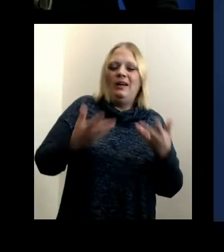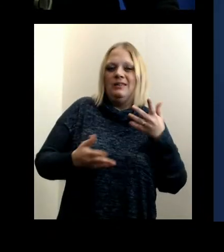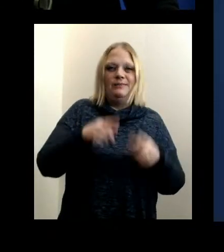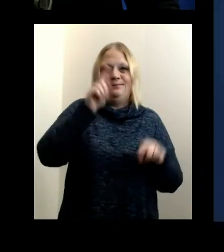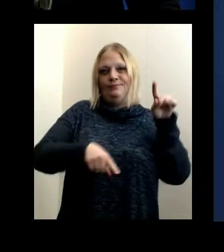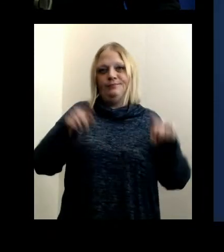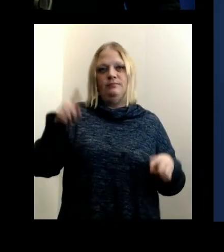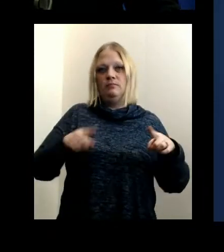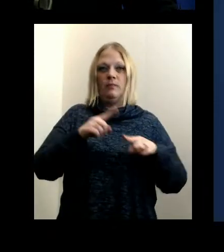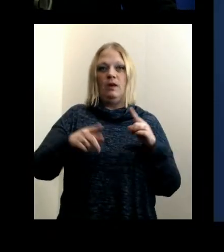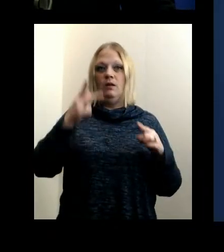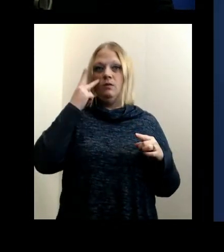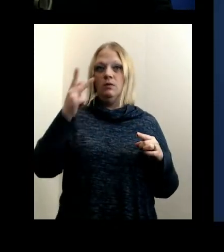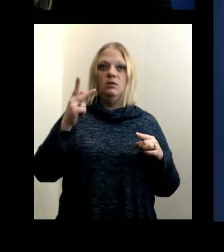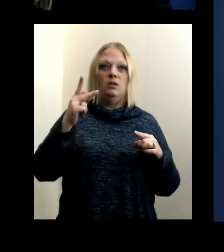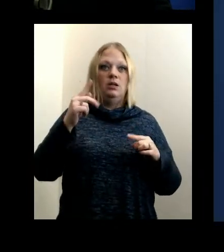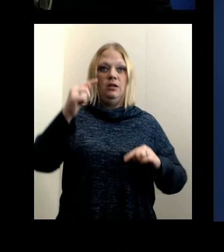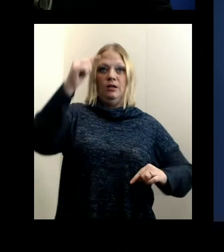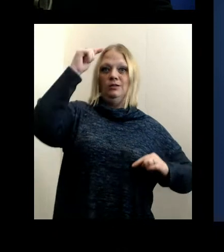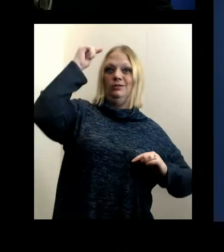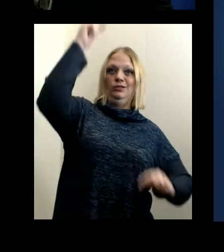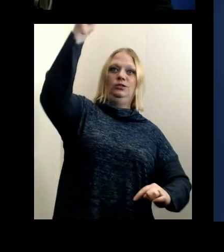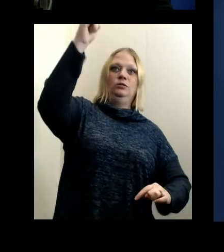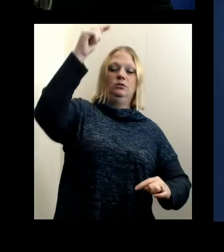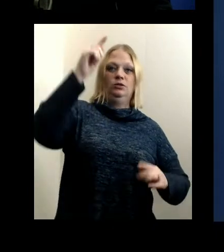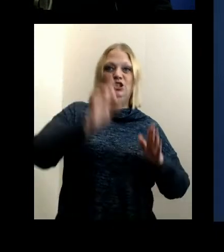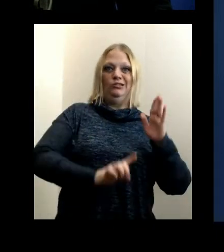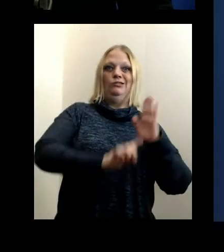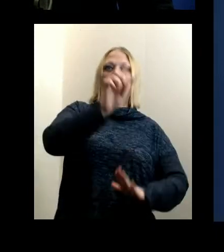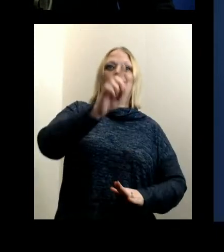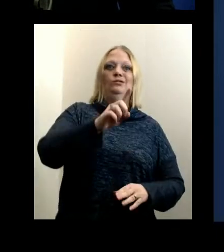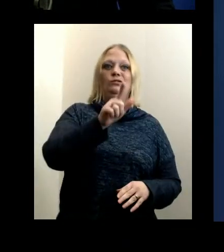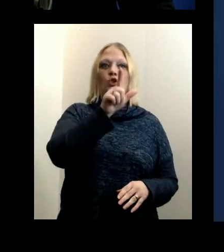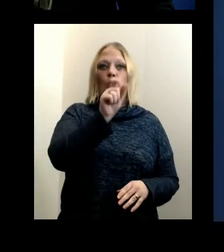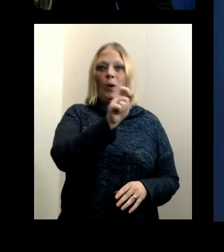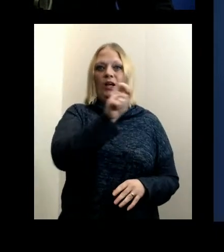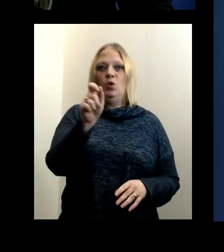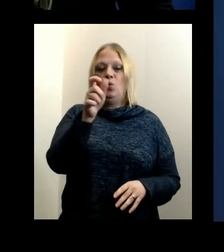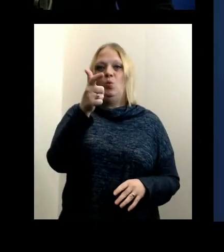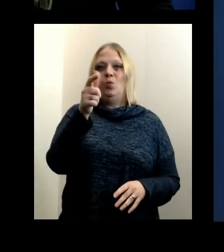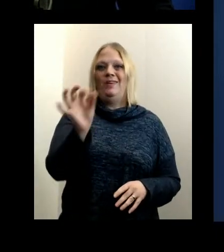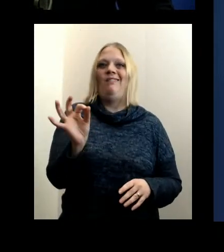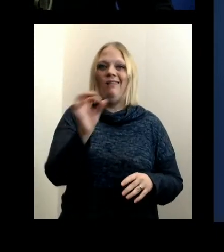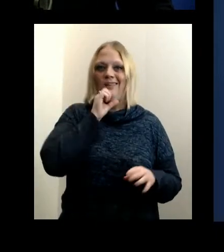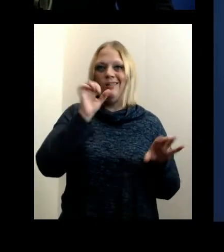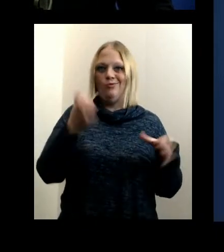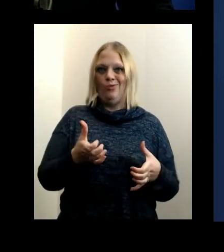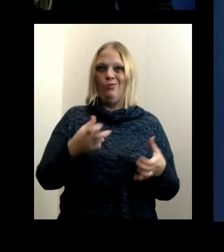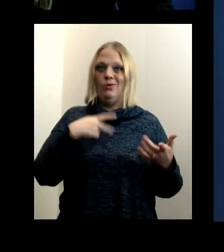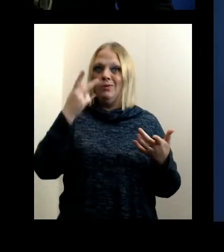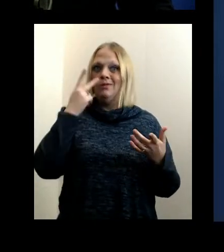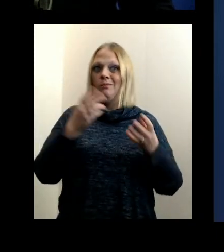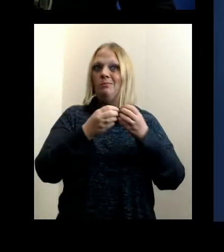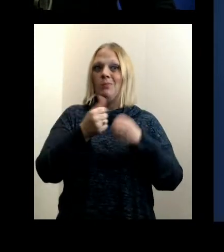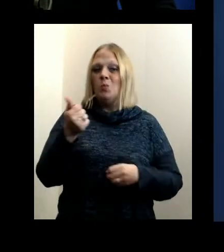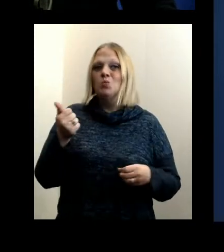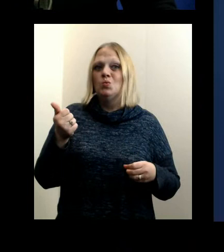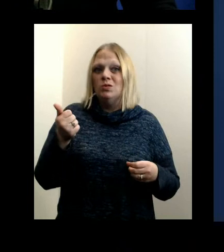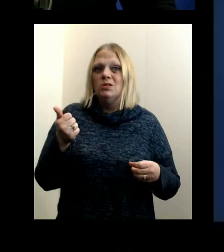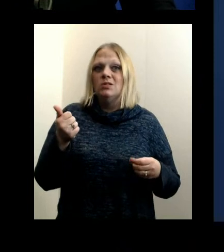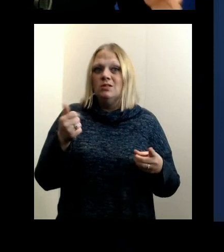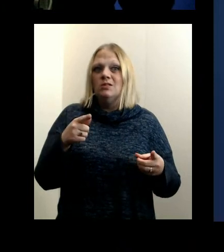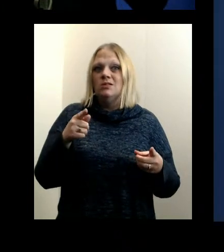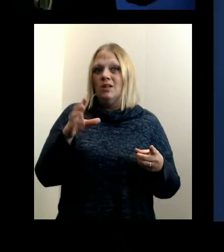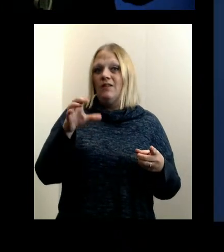big, tallest line is the 20 to 29 age category, and it just shows that the vast majority of